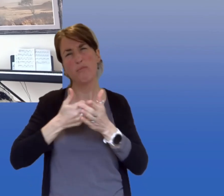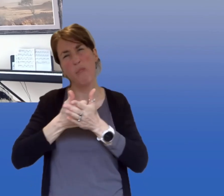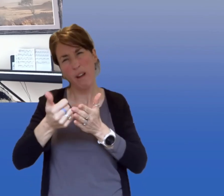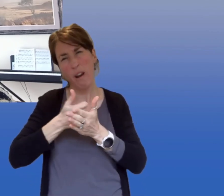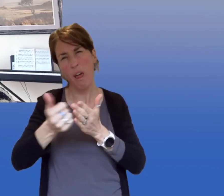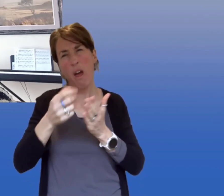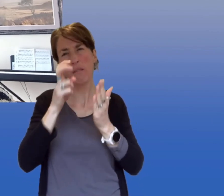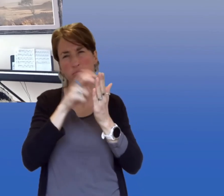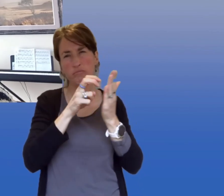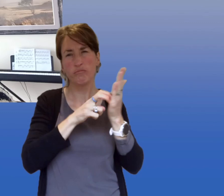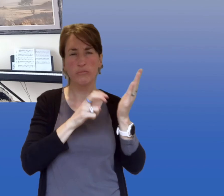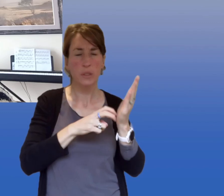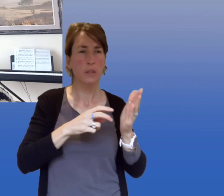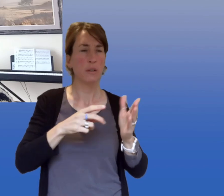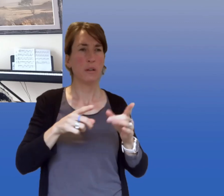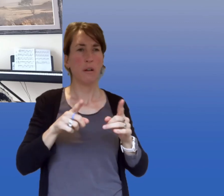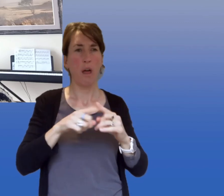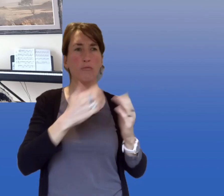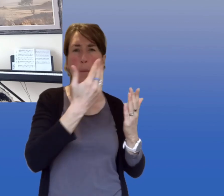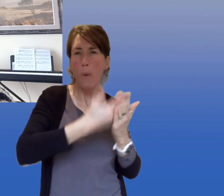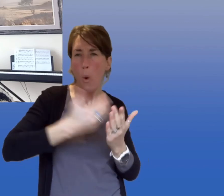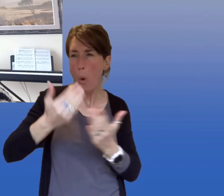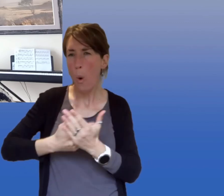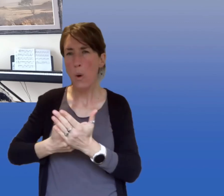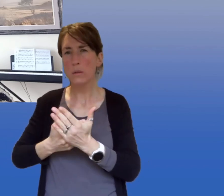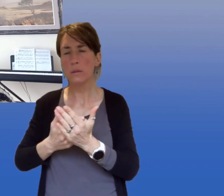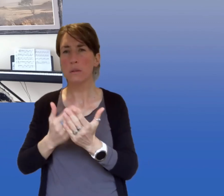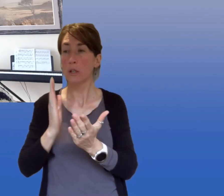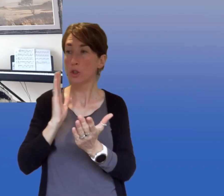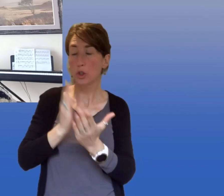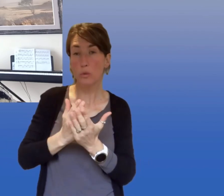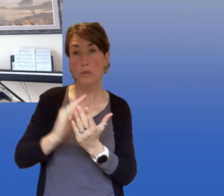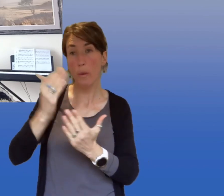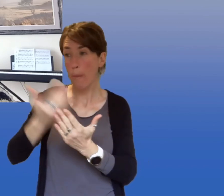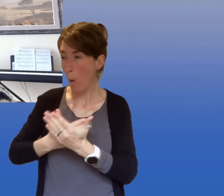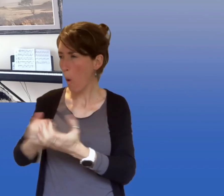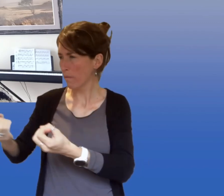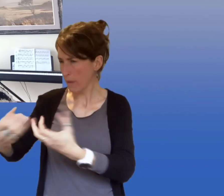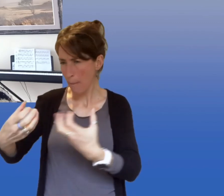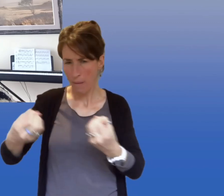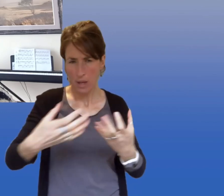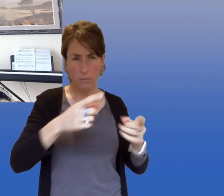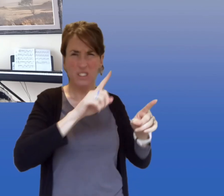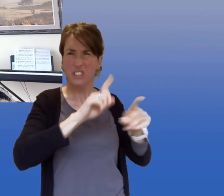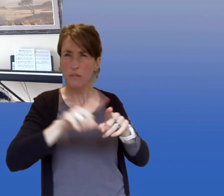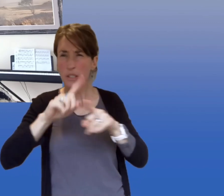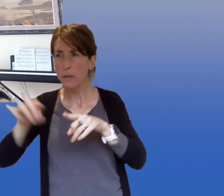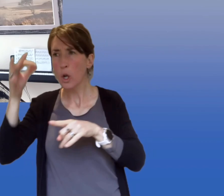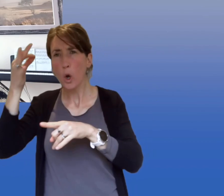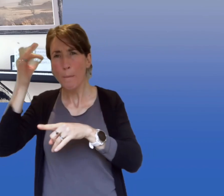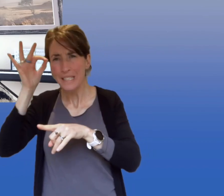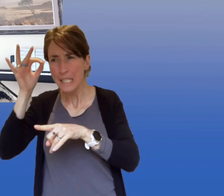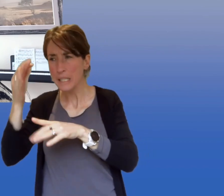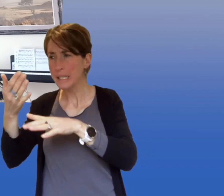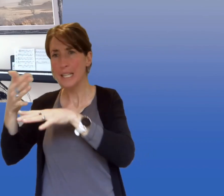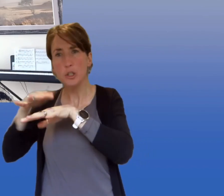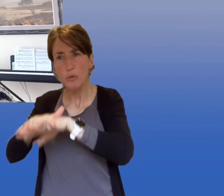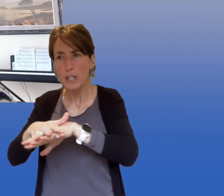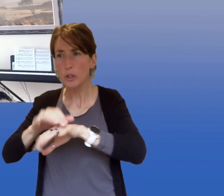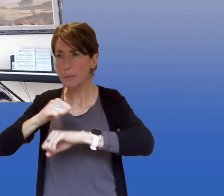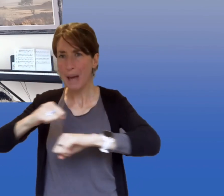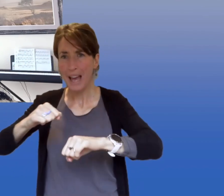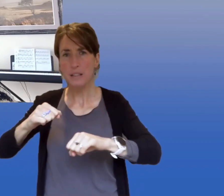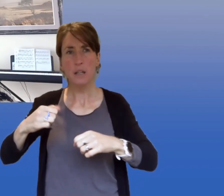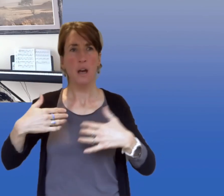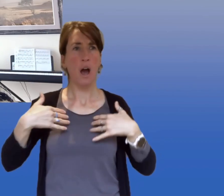reports from all of our governance committees that sit below the board. We also hear from our committees in the integration space,